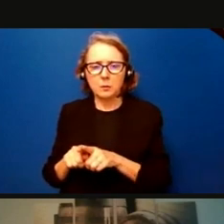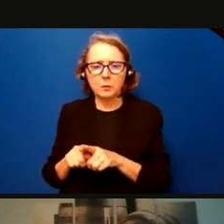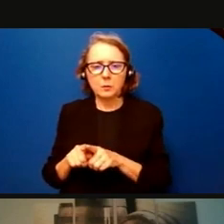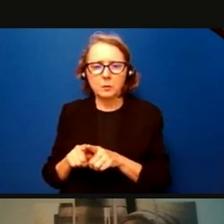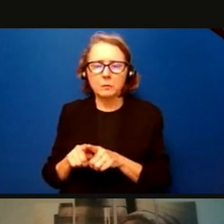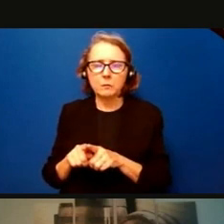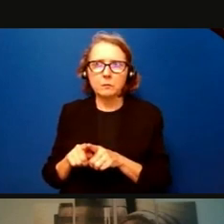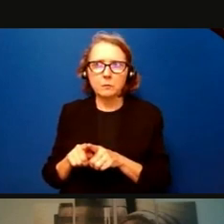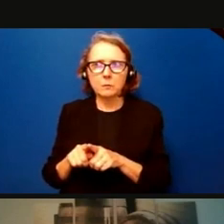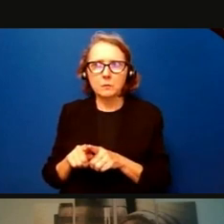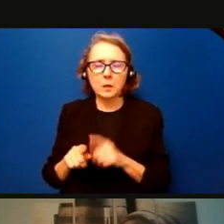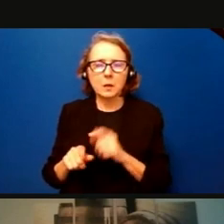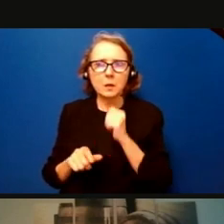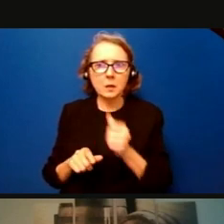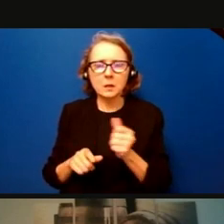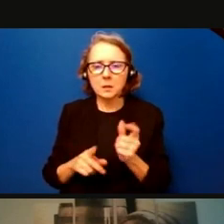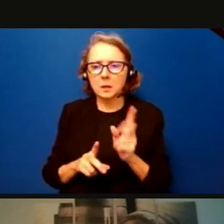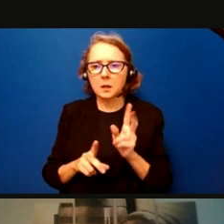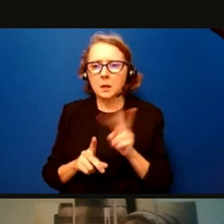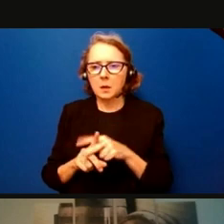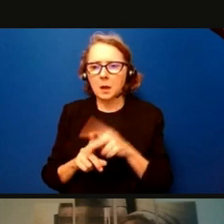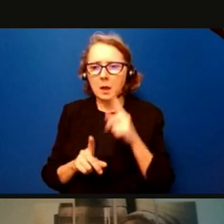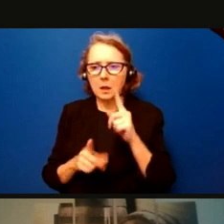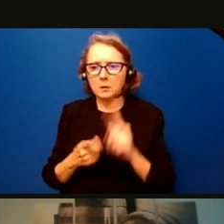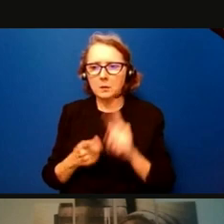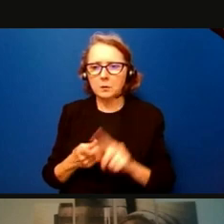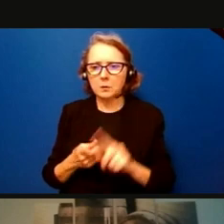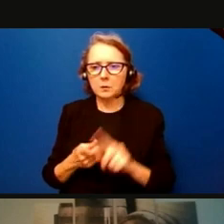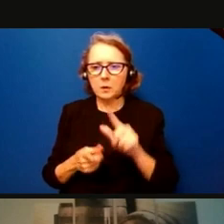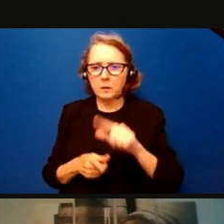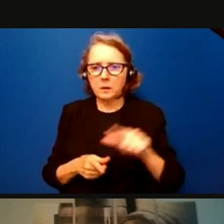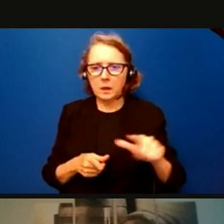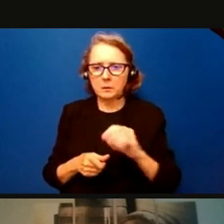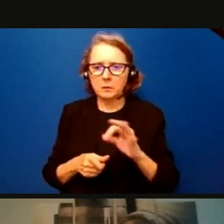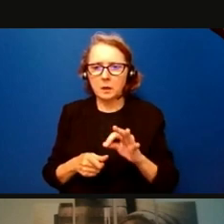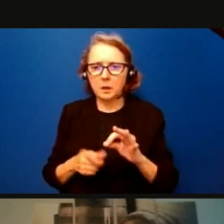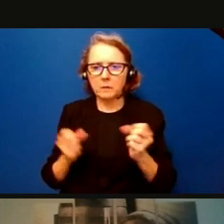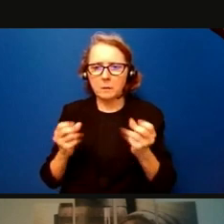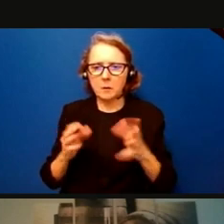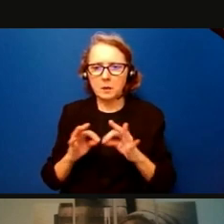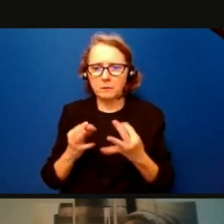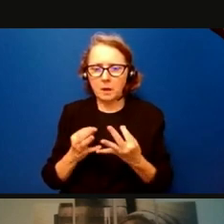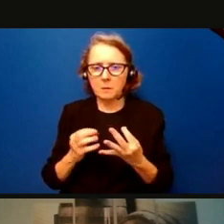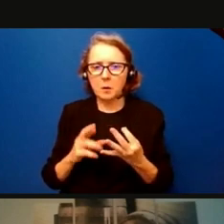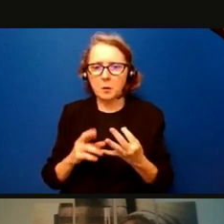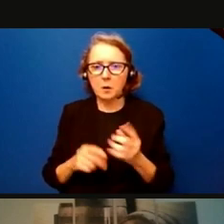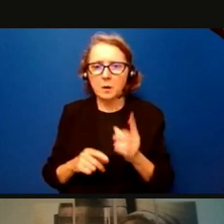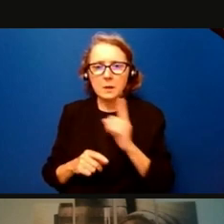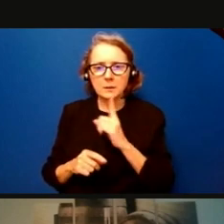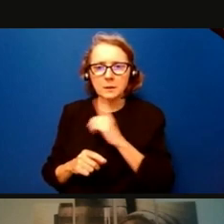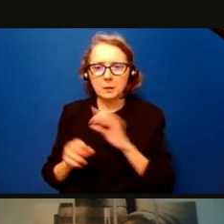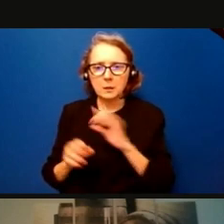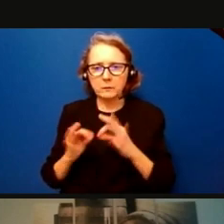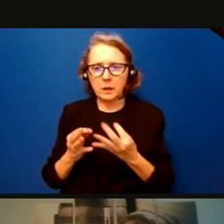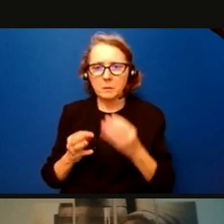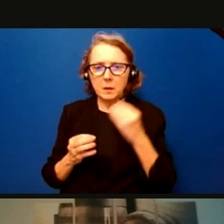In other words, it doesn't apply to the landlord of a multifamily or even a single family